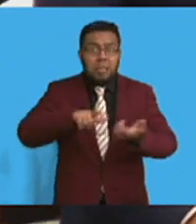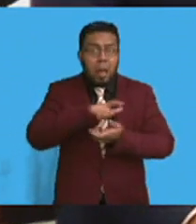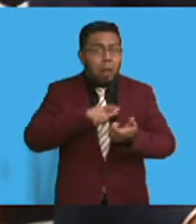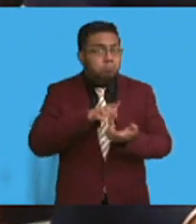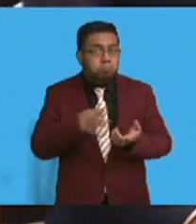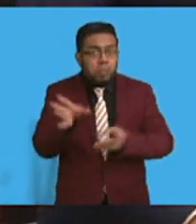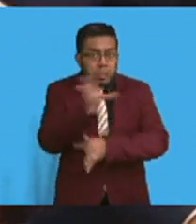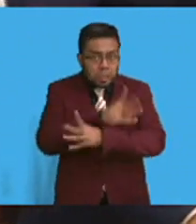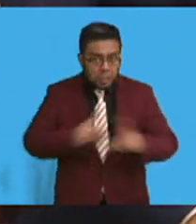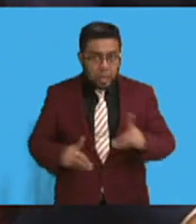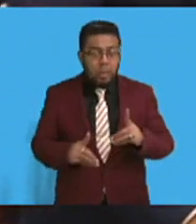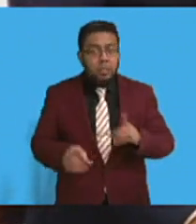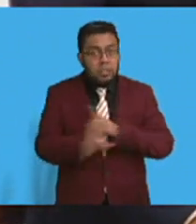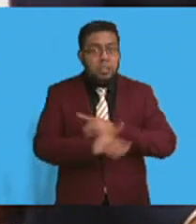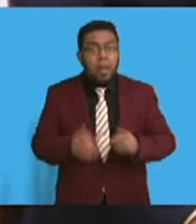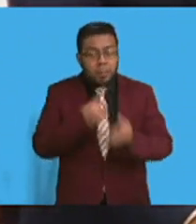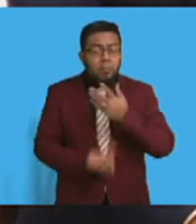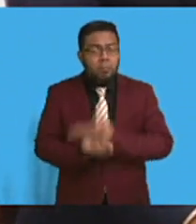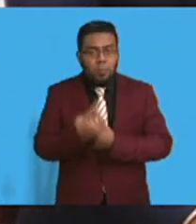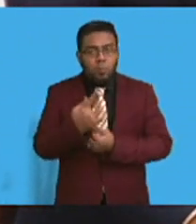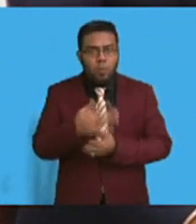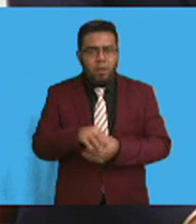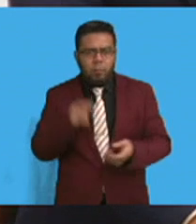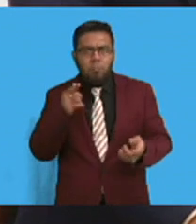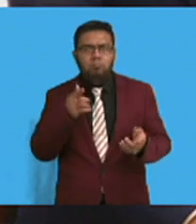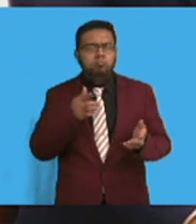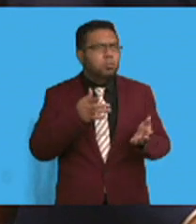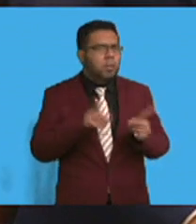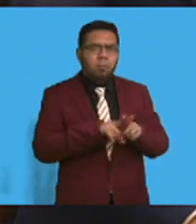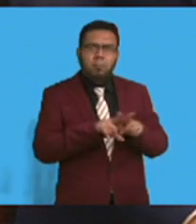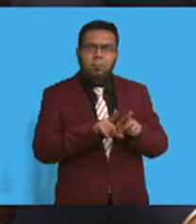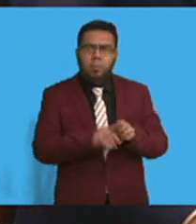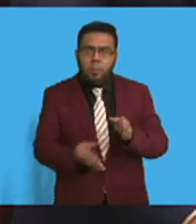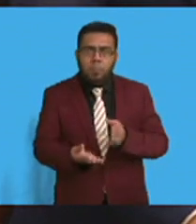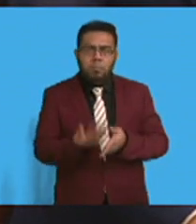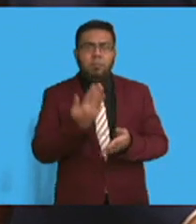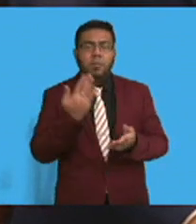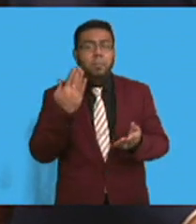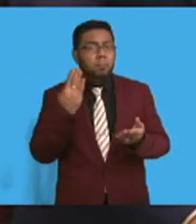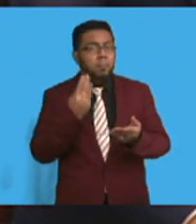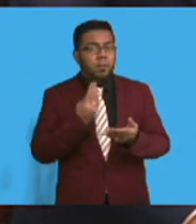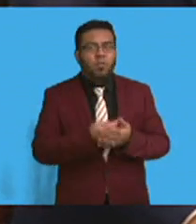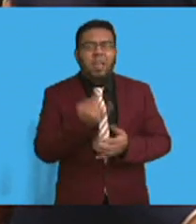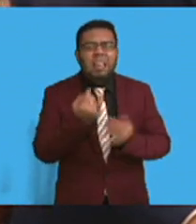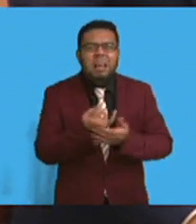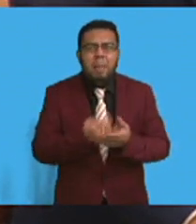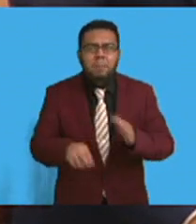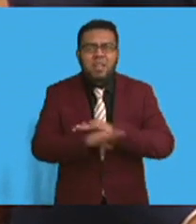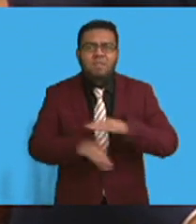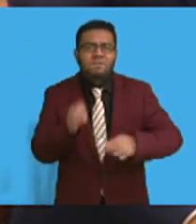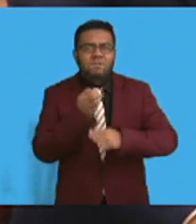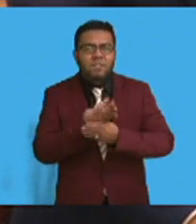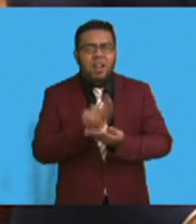of concessional loans, but in a trigger-based immediate grant assistance, as we are seeking to move away from an income-based financing system